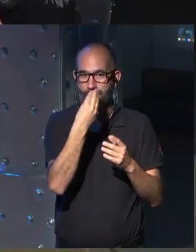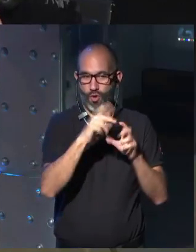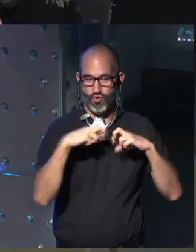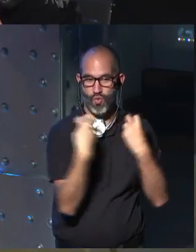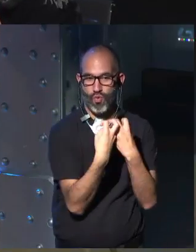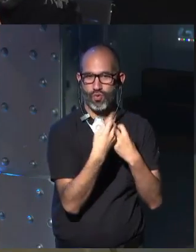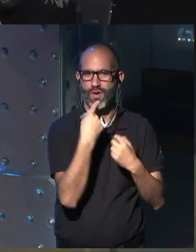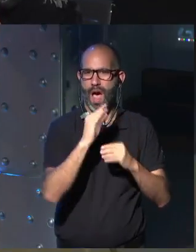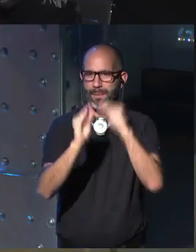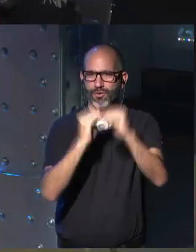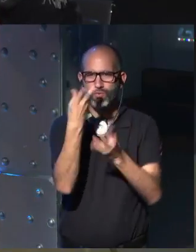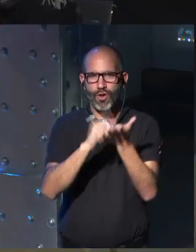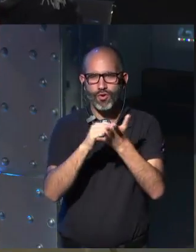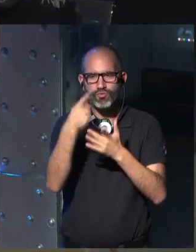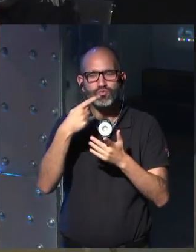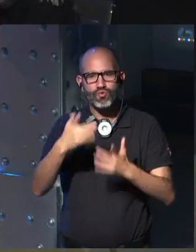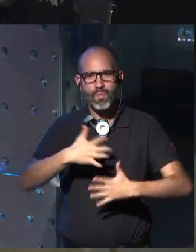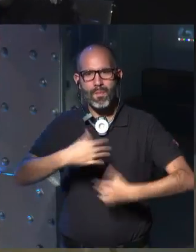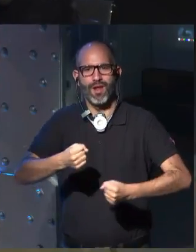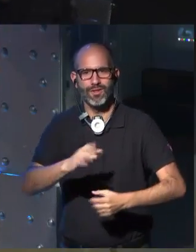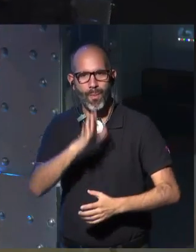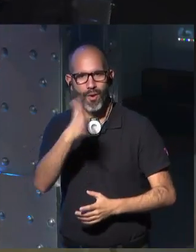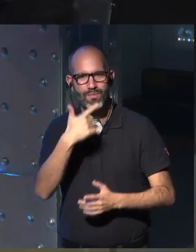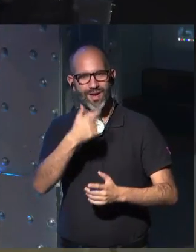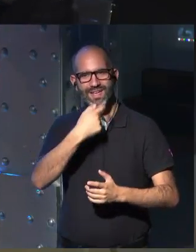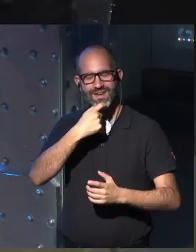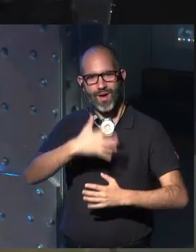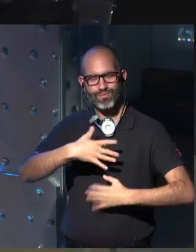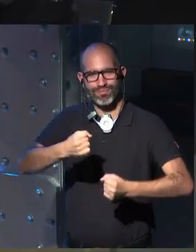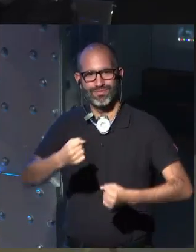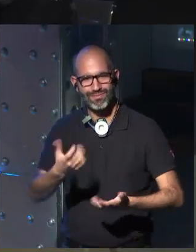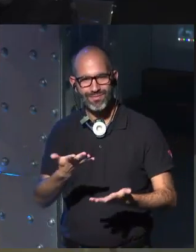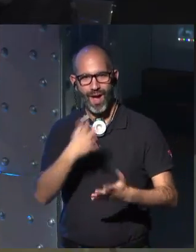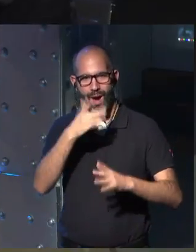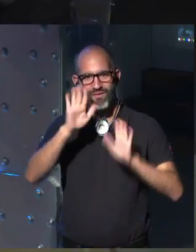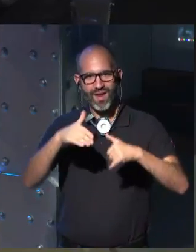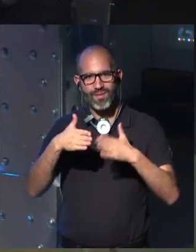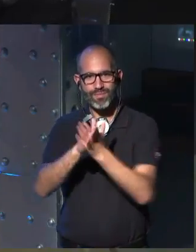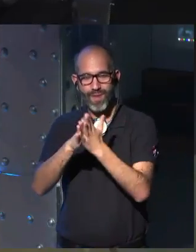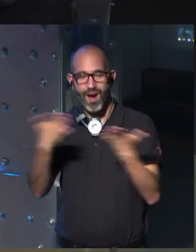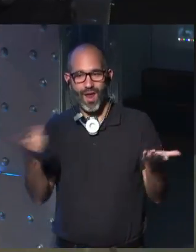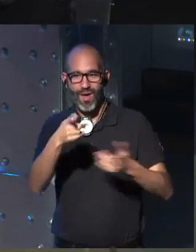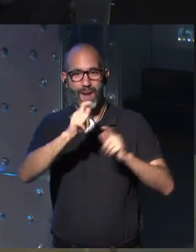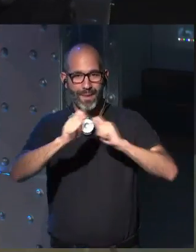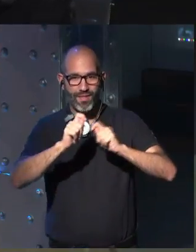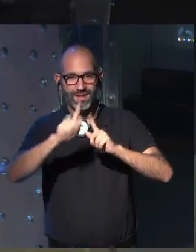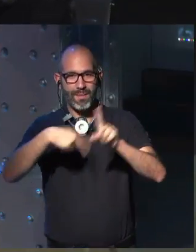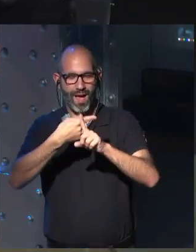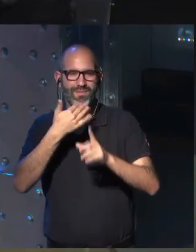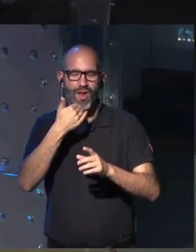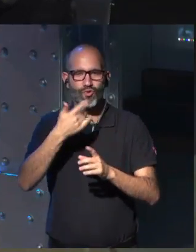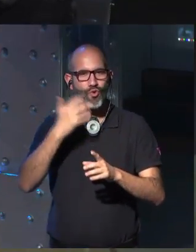were lots of things we were talking about over lunch about how you were dared to do this. And it's been very curious. I mean, you're a